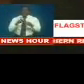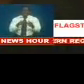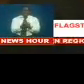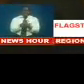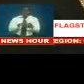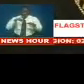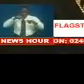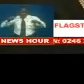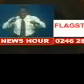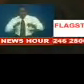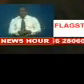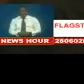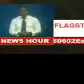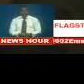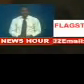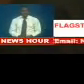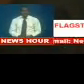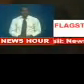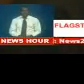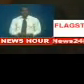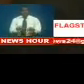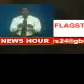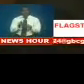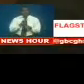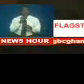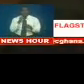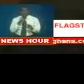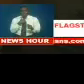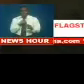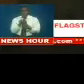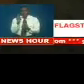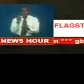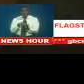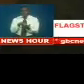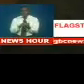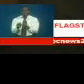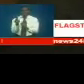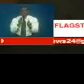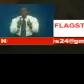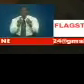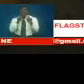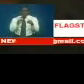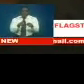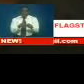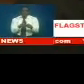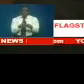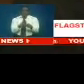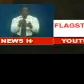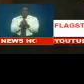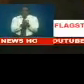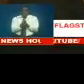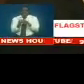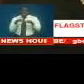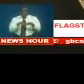Ghana for Australian education providers, and there were no less than 2,000 people attending expressing their interest